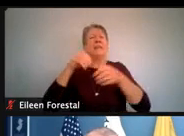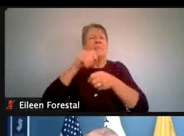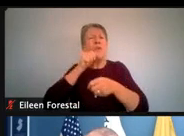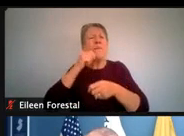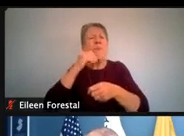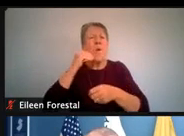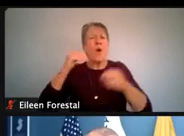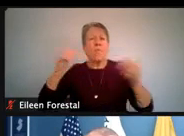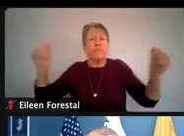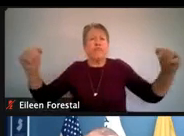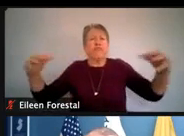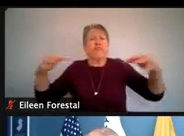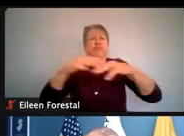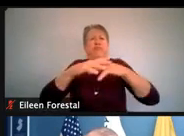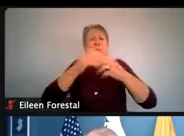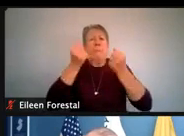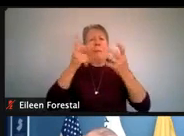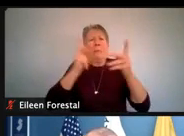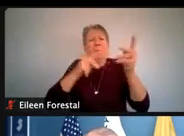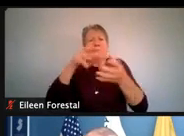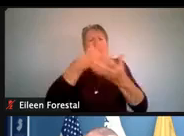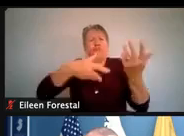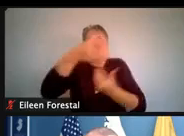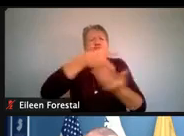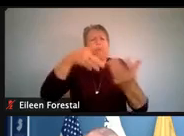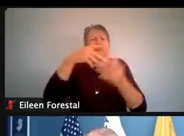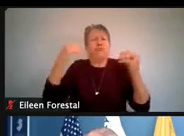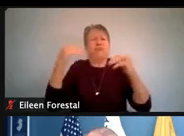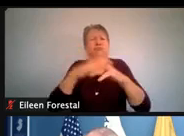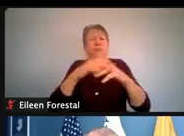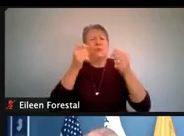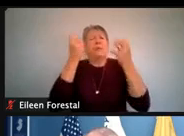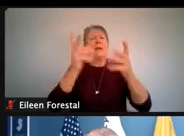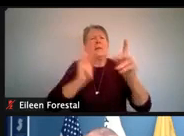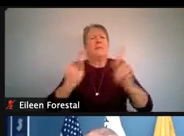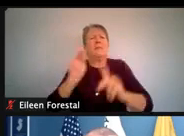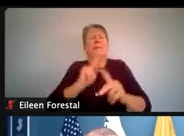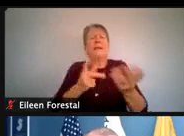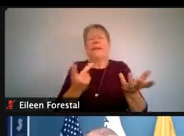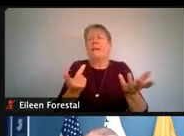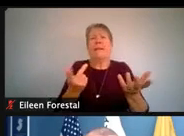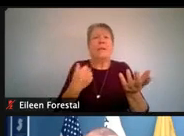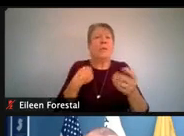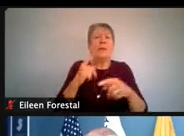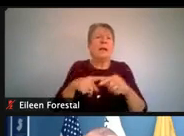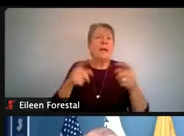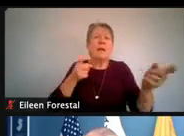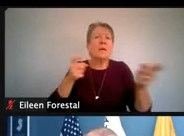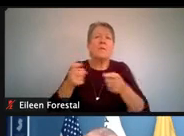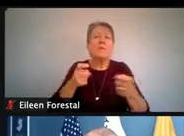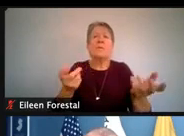month. And that's what folks, to their enormous credit, overwhelmingly have been doing.